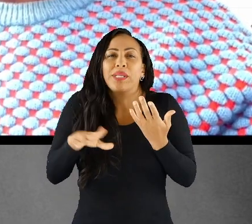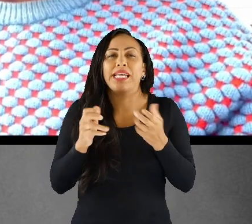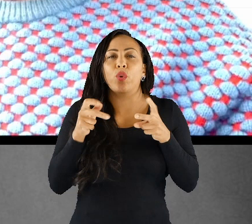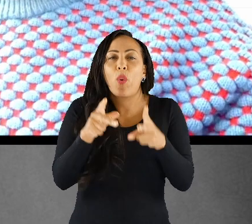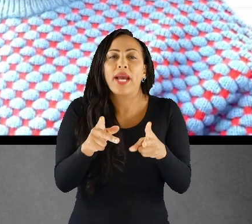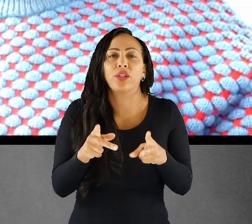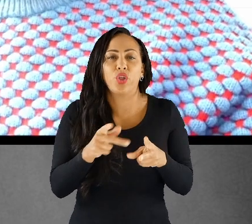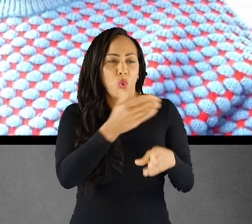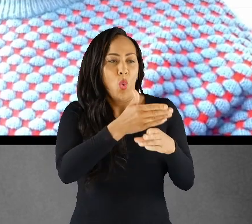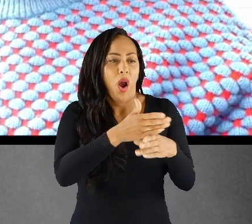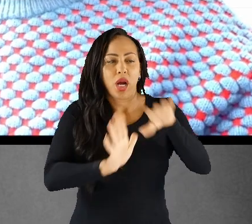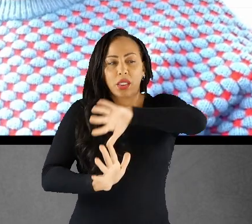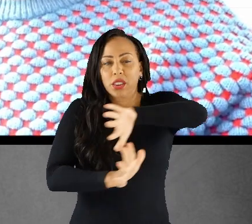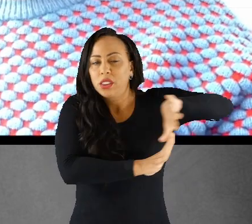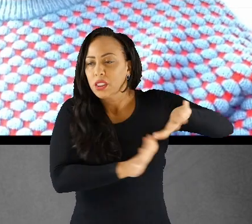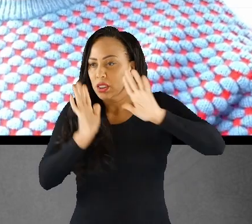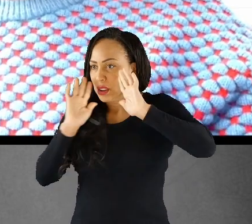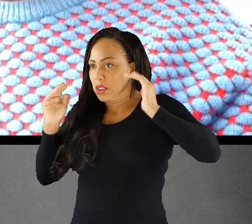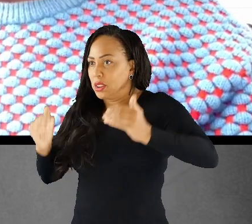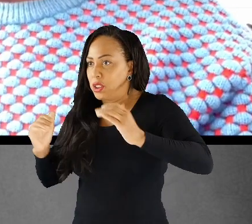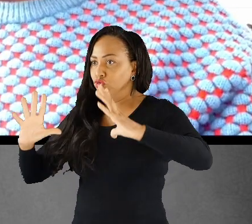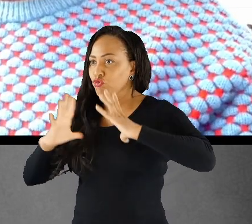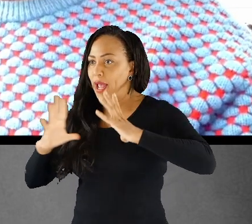work? No, I think